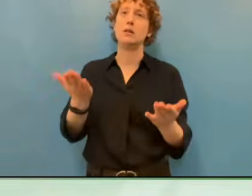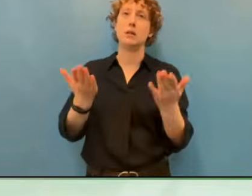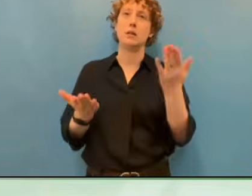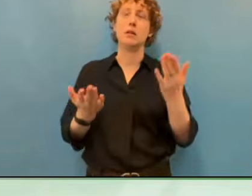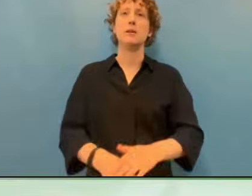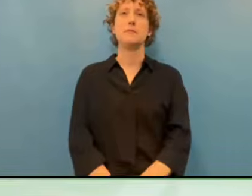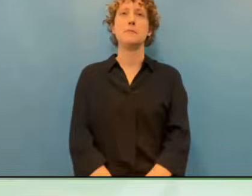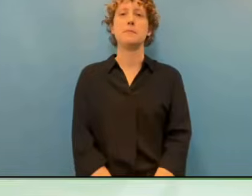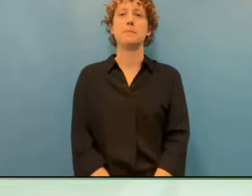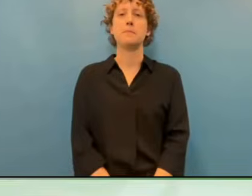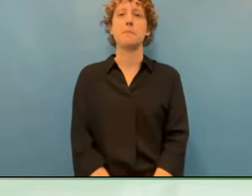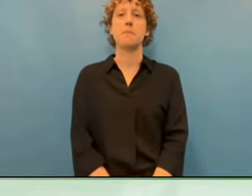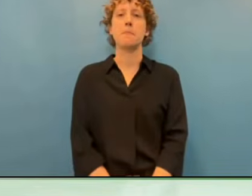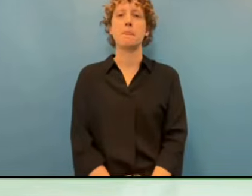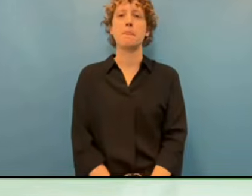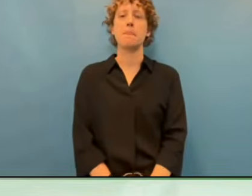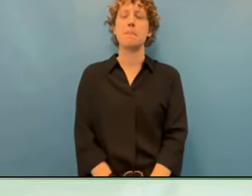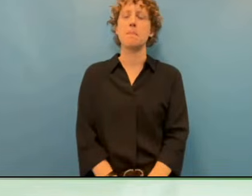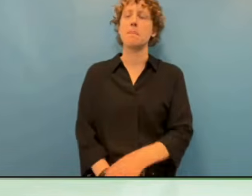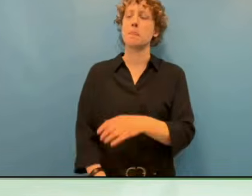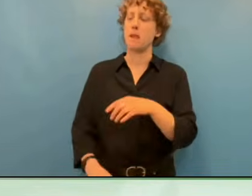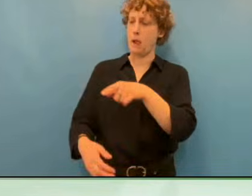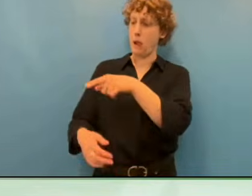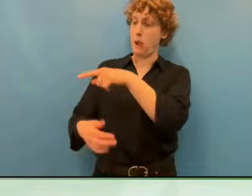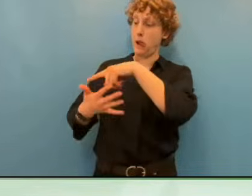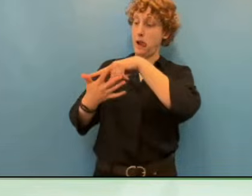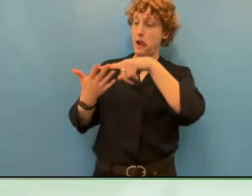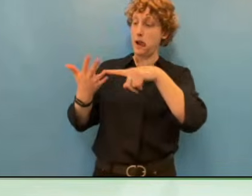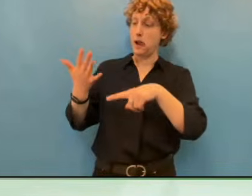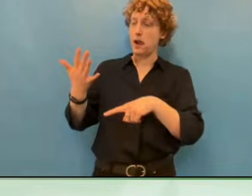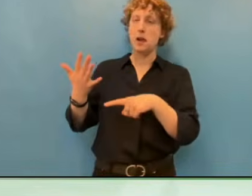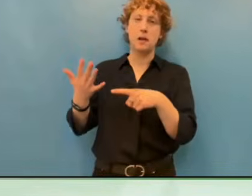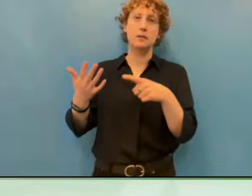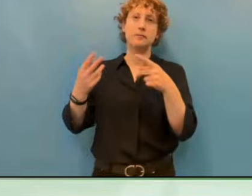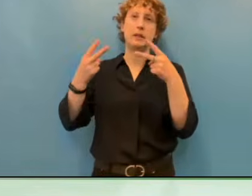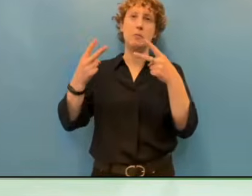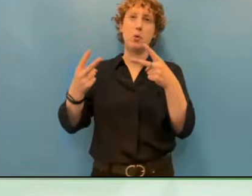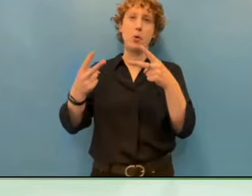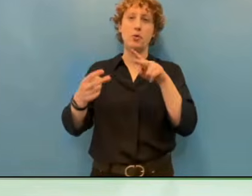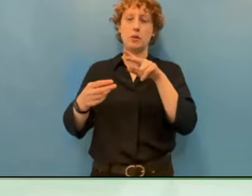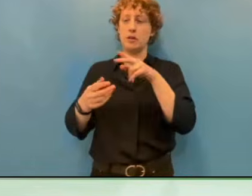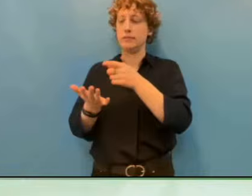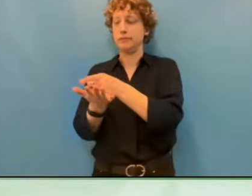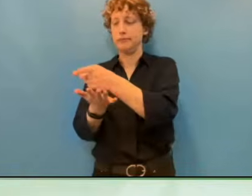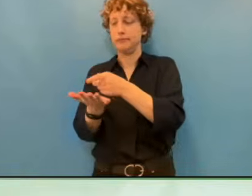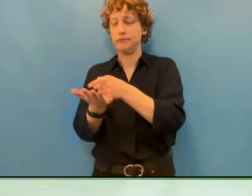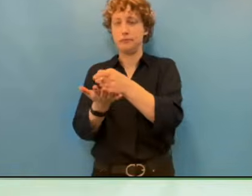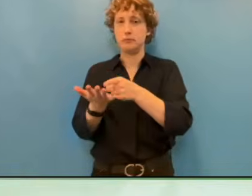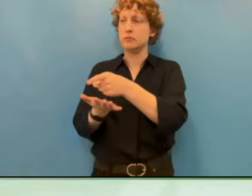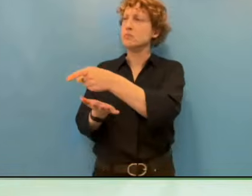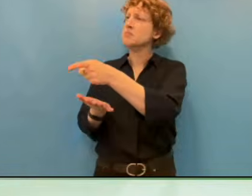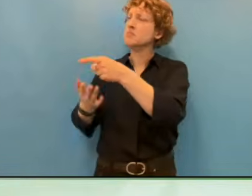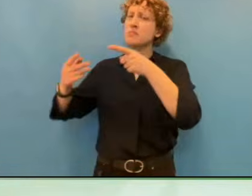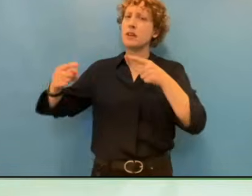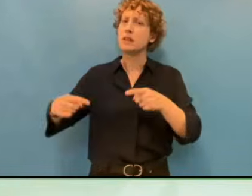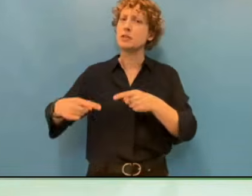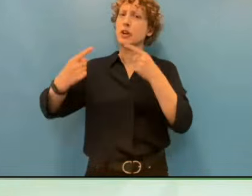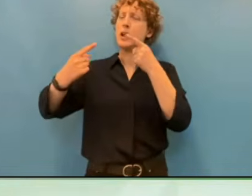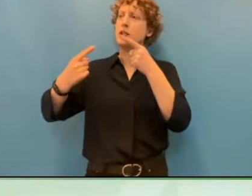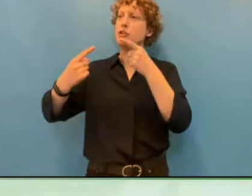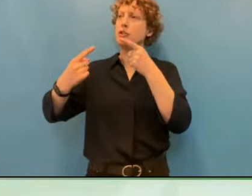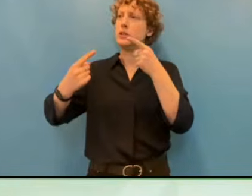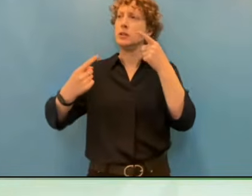those areas do you see as being the most difficult or challenging to actually develop solutions